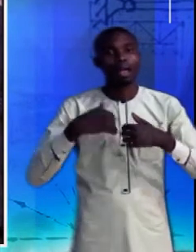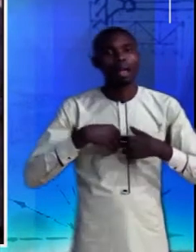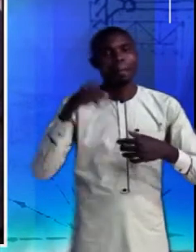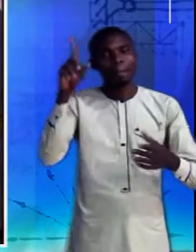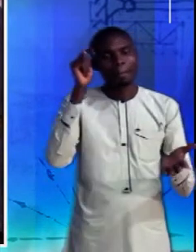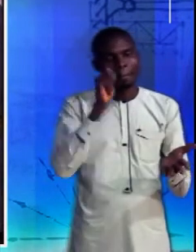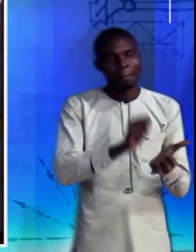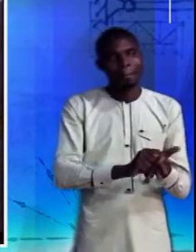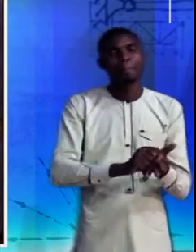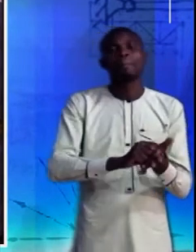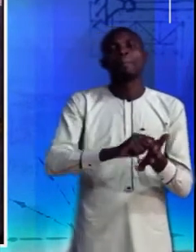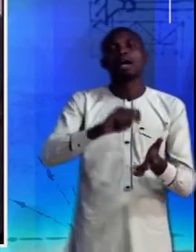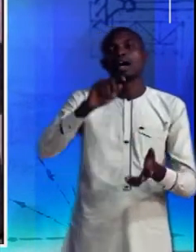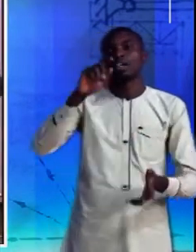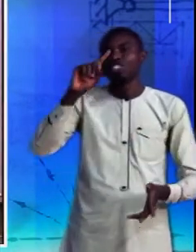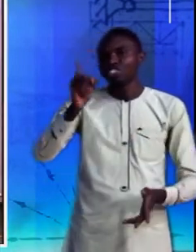hour.